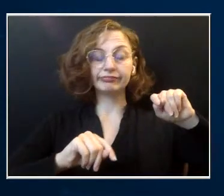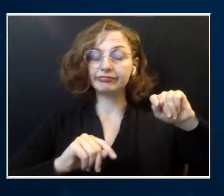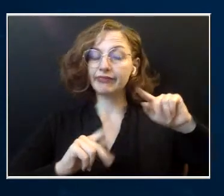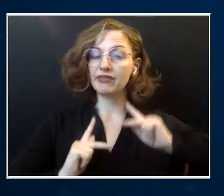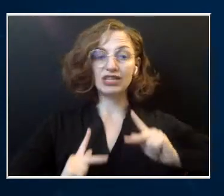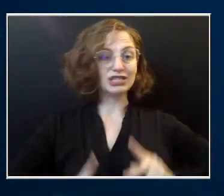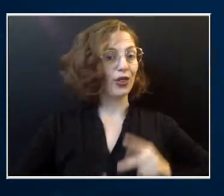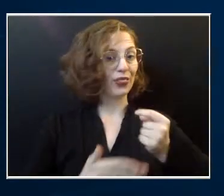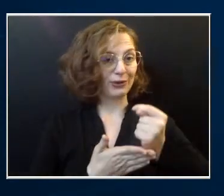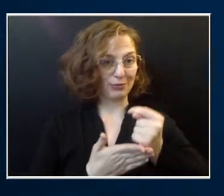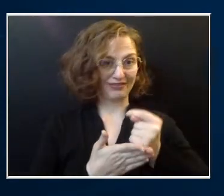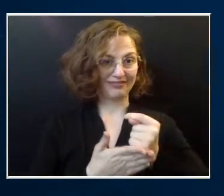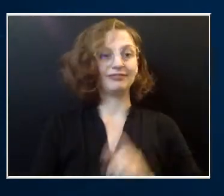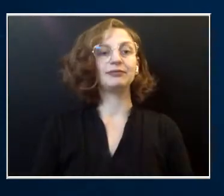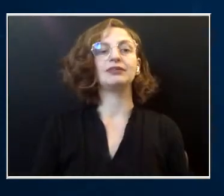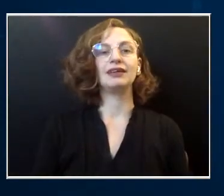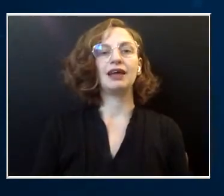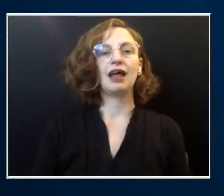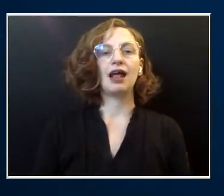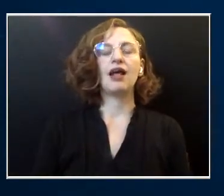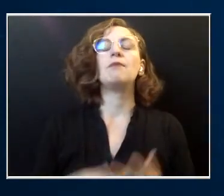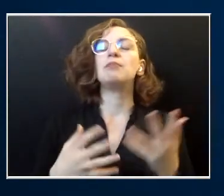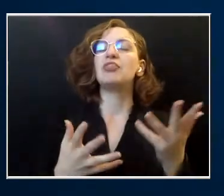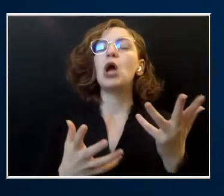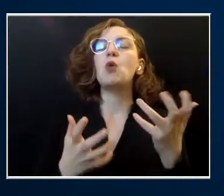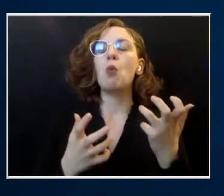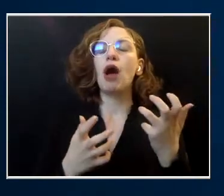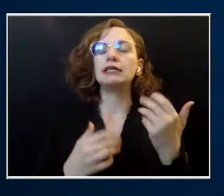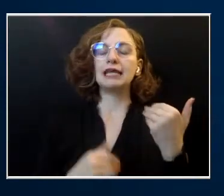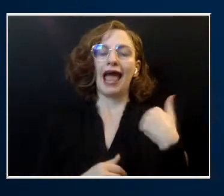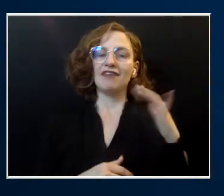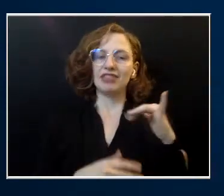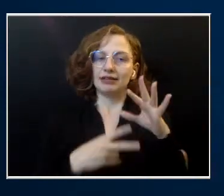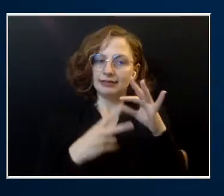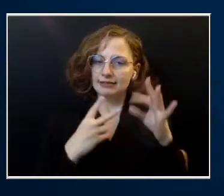definitely want to keep it in the background, though, in case he needs it again.